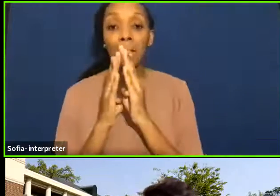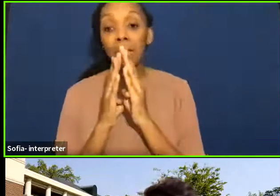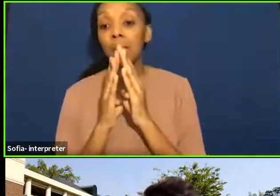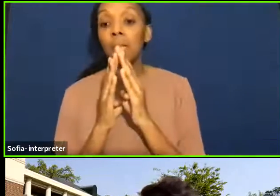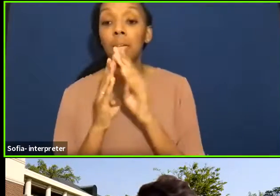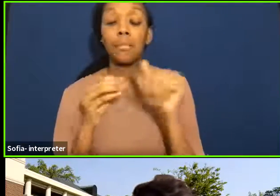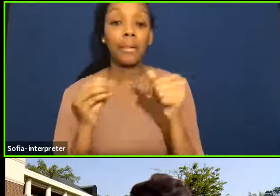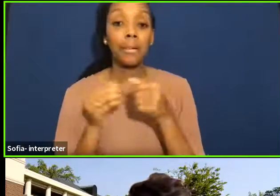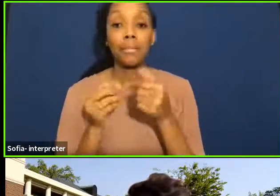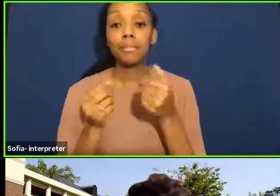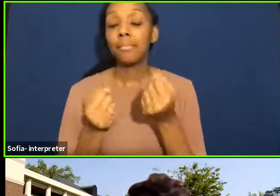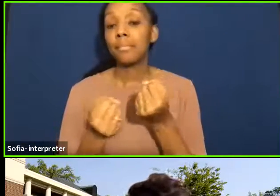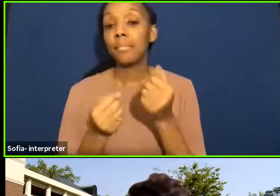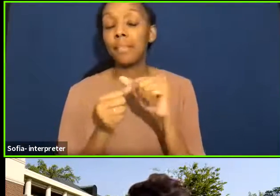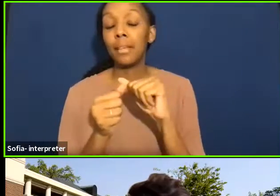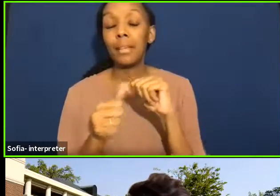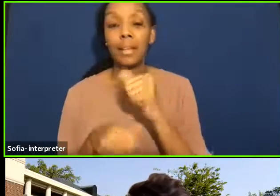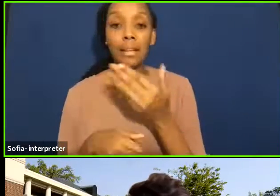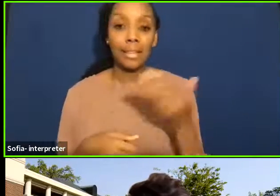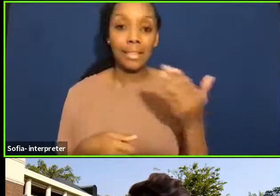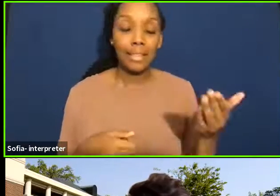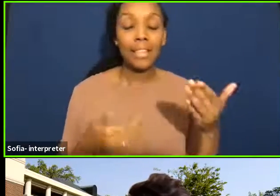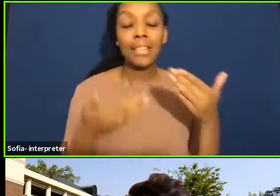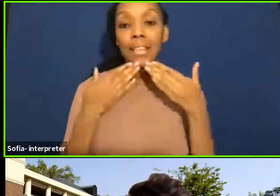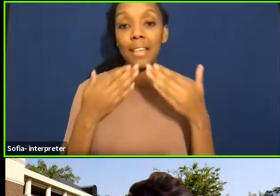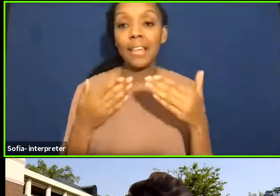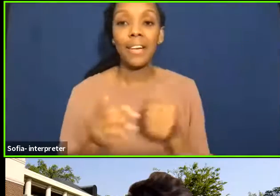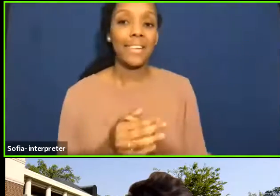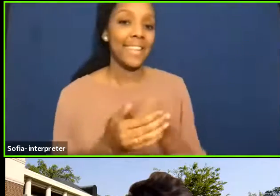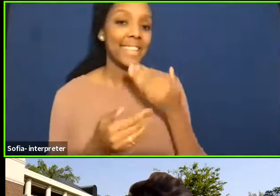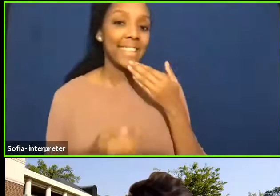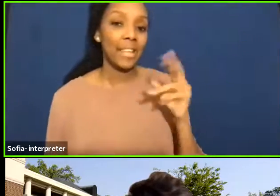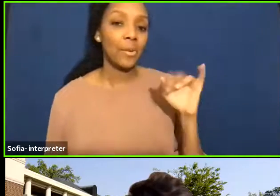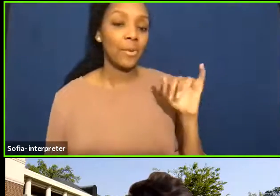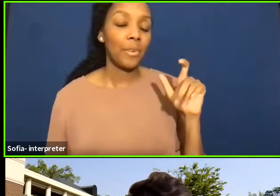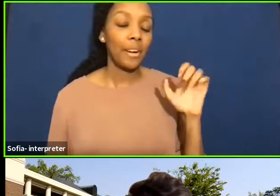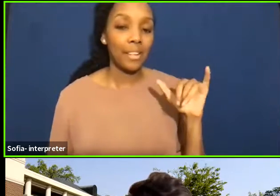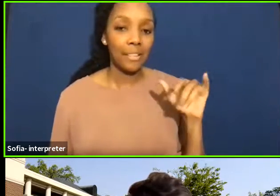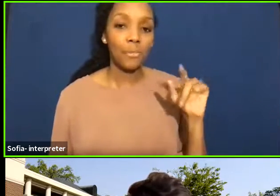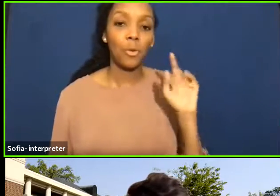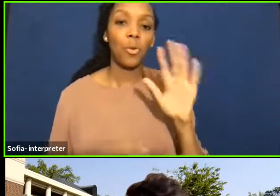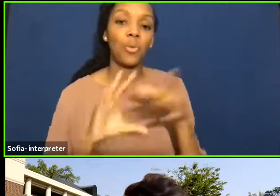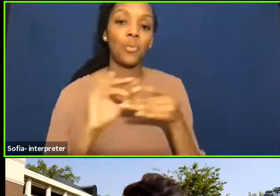on, please feel free to reach out. And thank you, Riley. I appreciate your message in the chat.